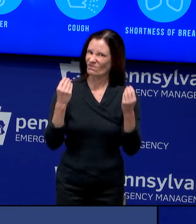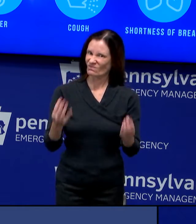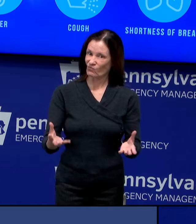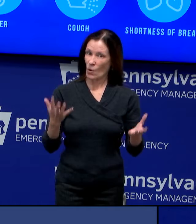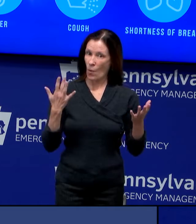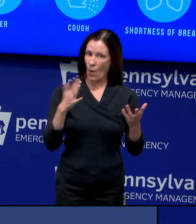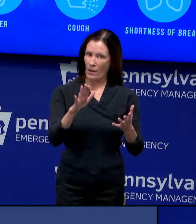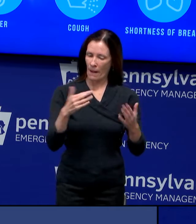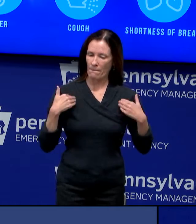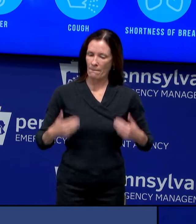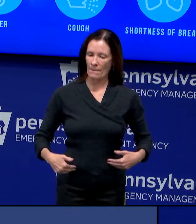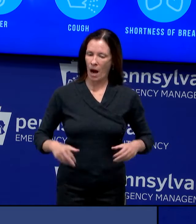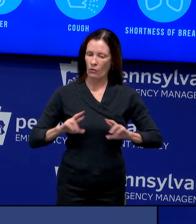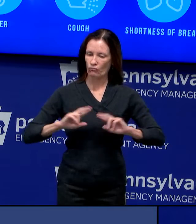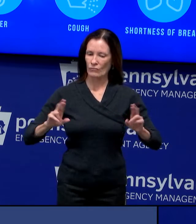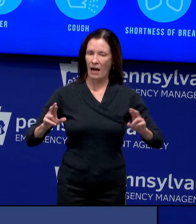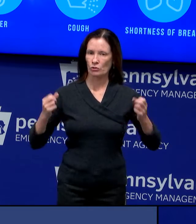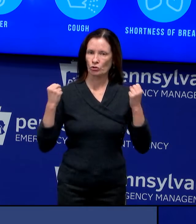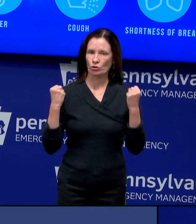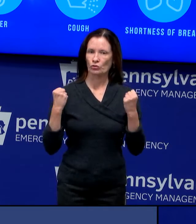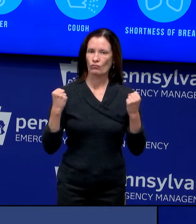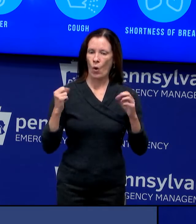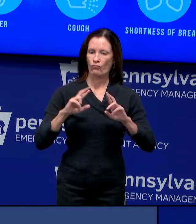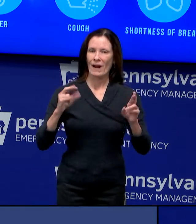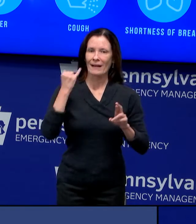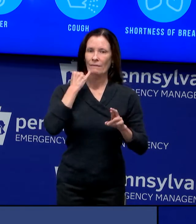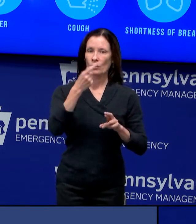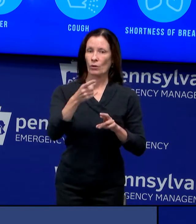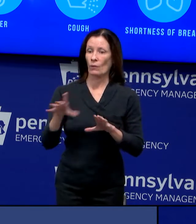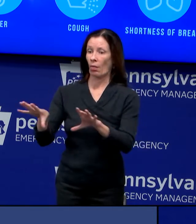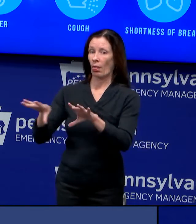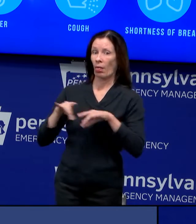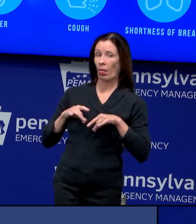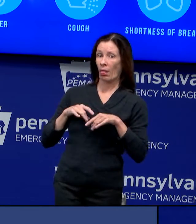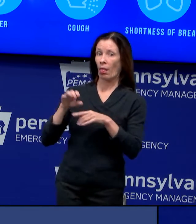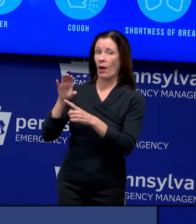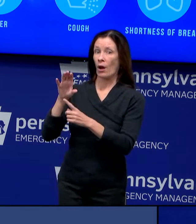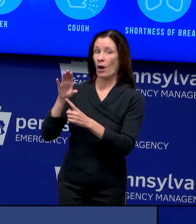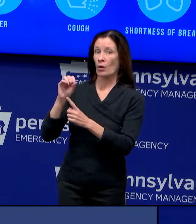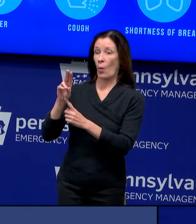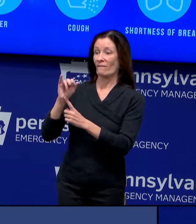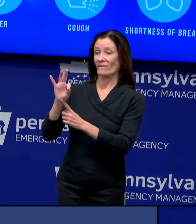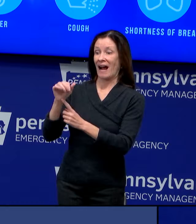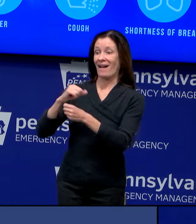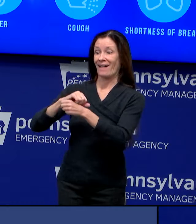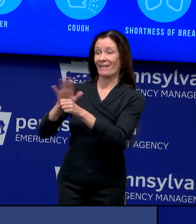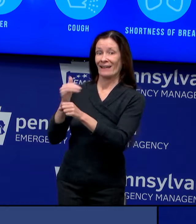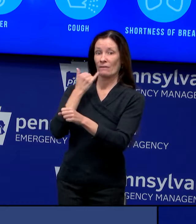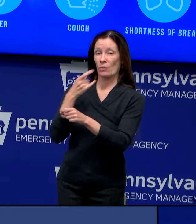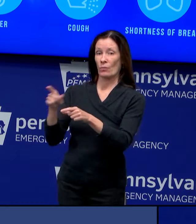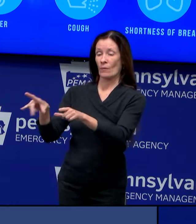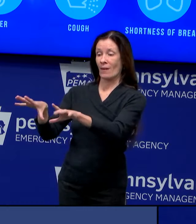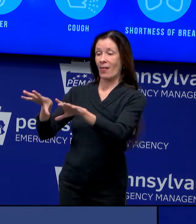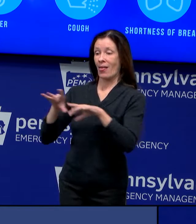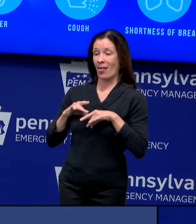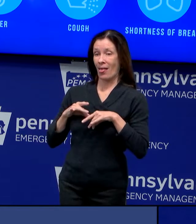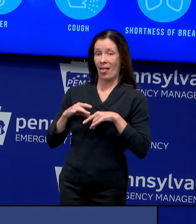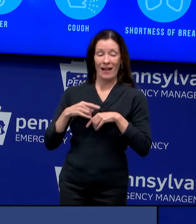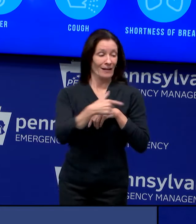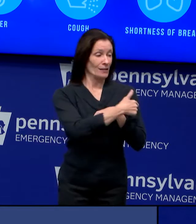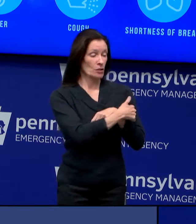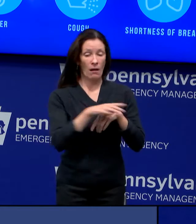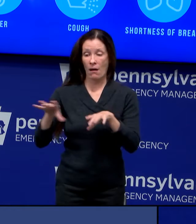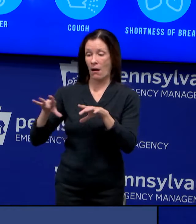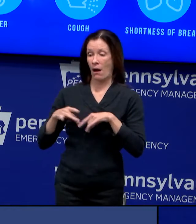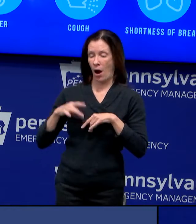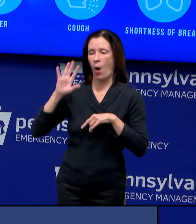able to deal with a possible coronavirus if they're exposed. From WGAL, looking for clarification